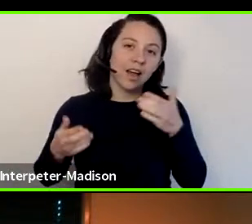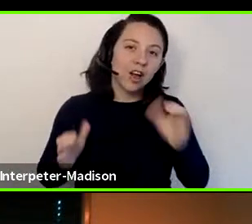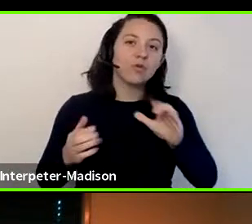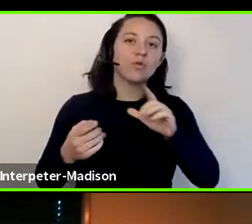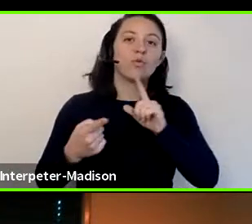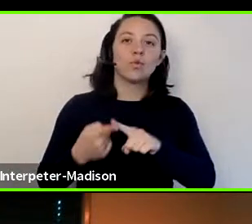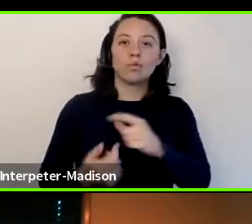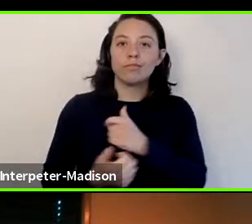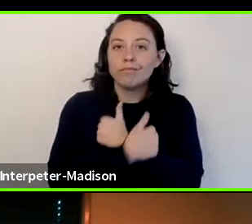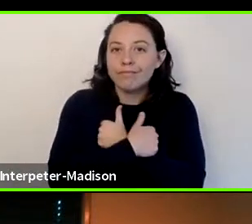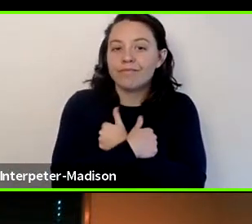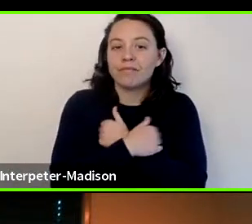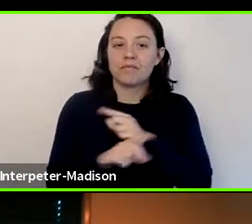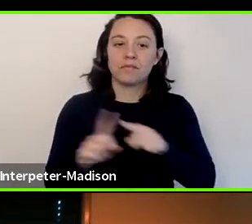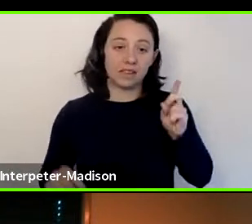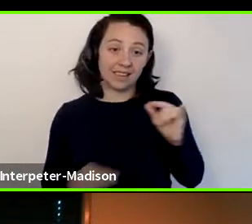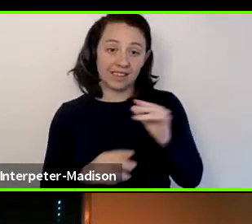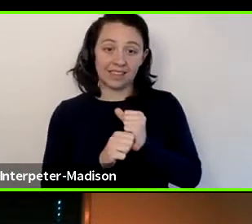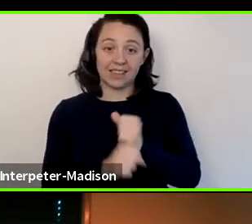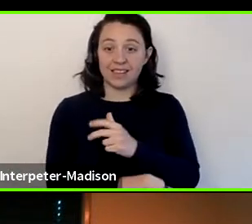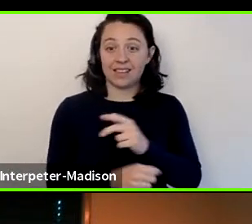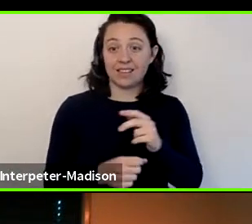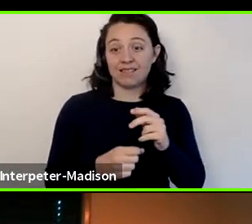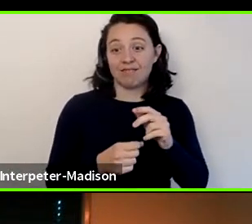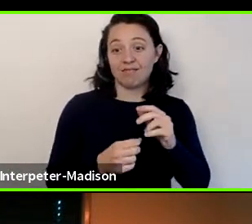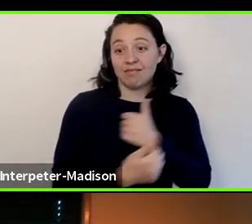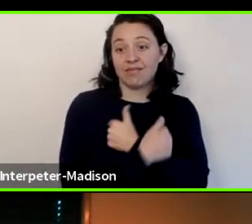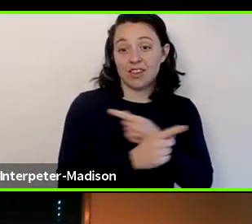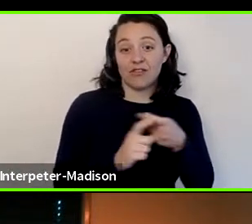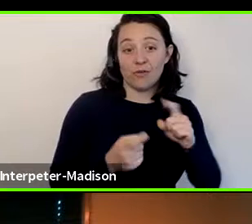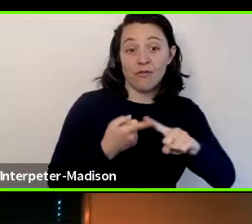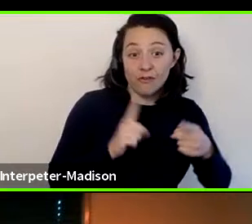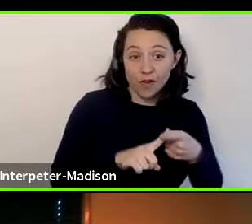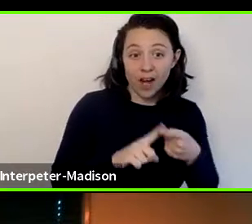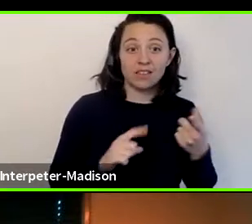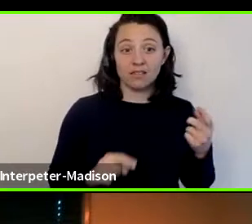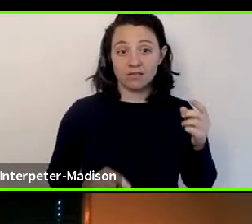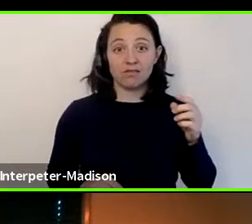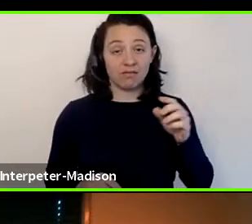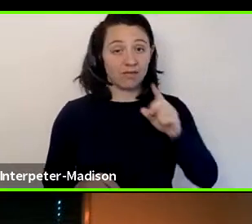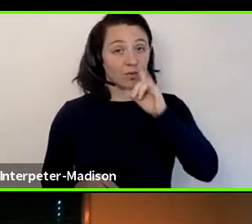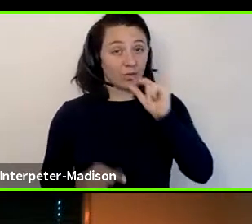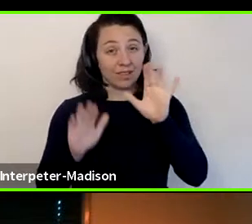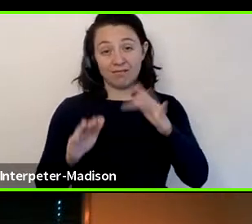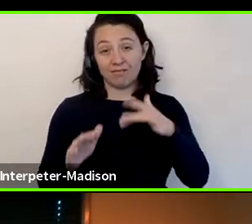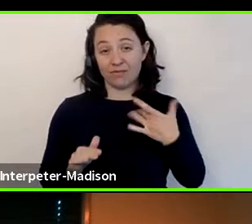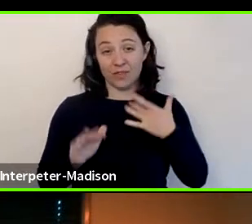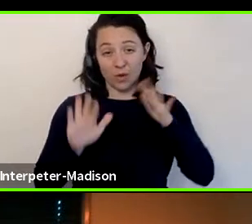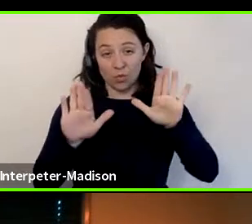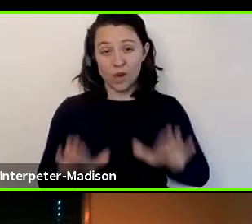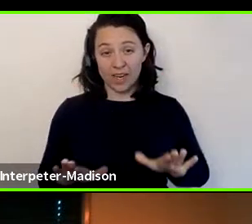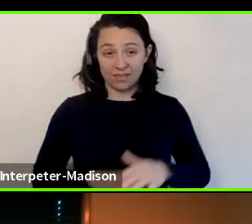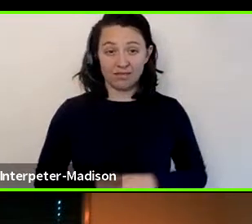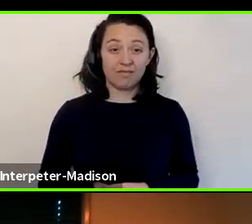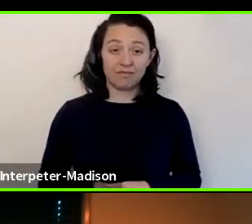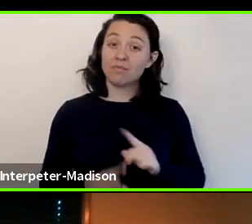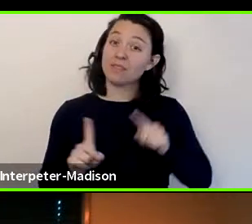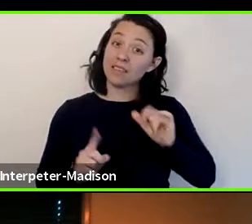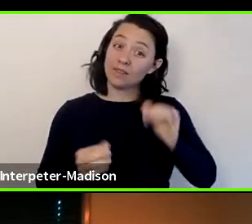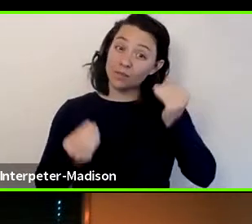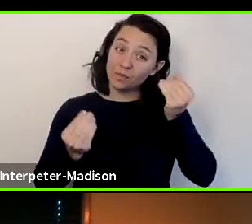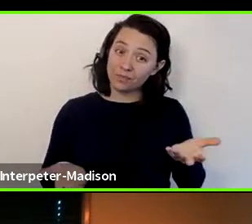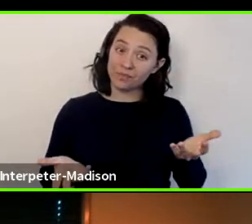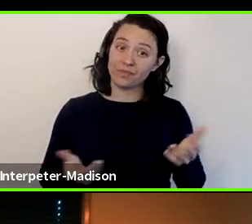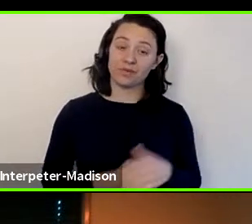did get a hug from a friend not too long ago, and it felt wonderful, really did. I have to say though, I